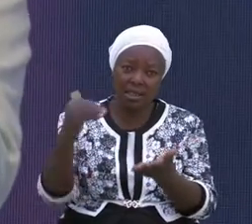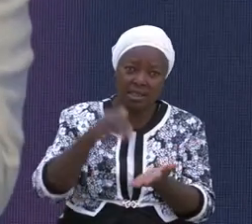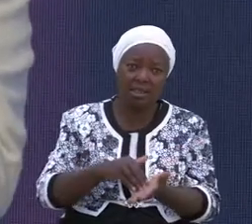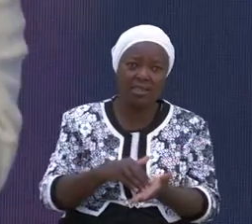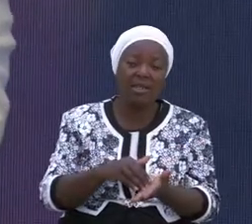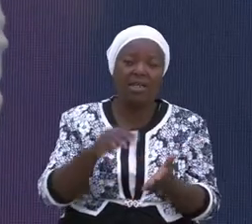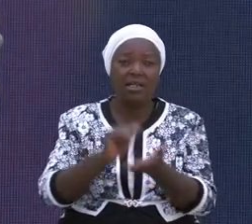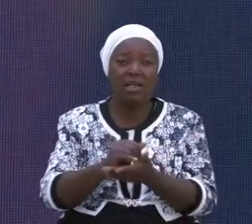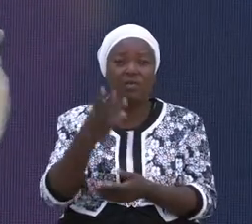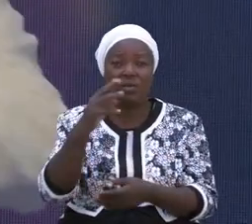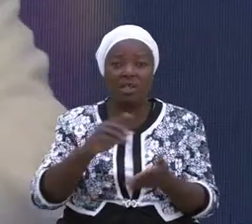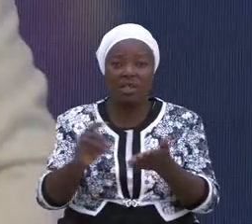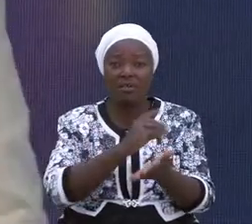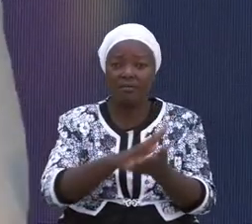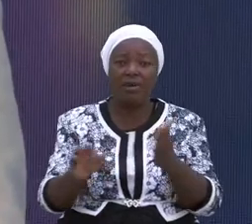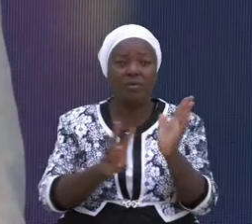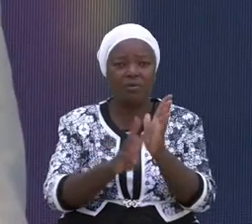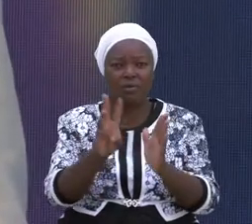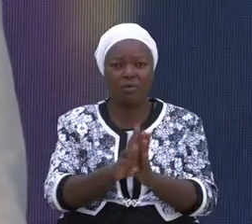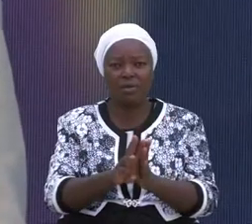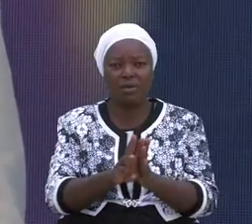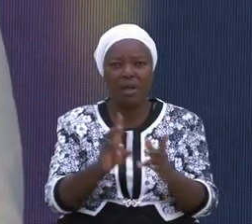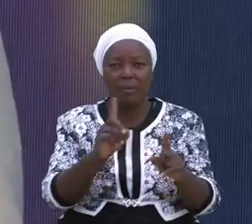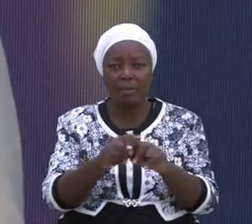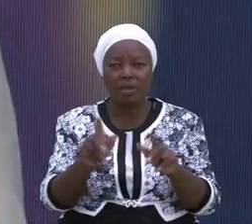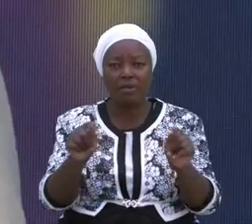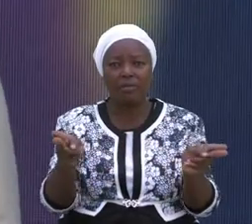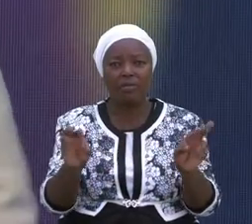the divine will. But Thomas